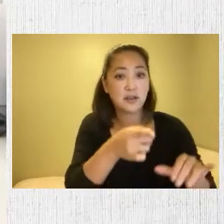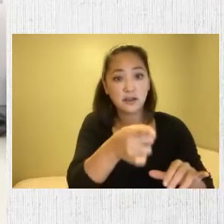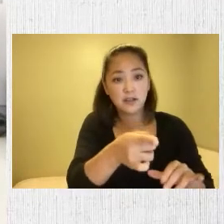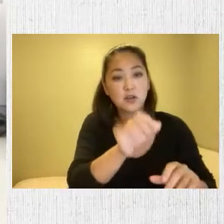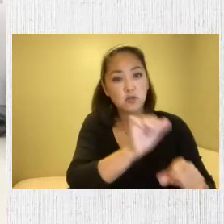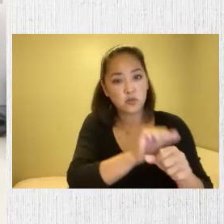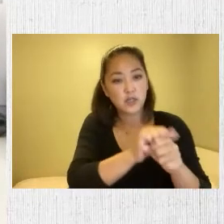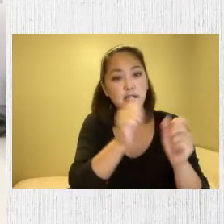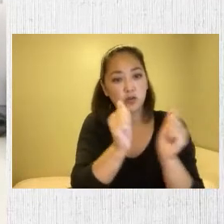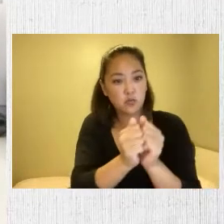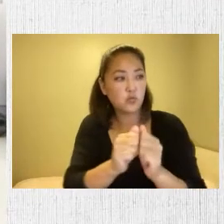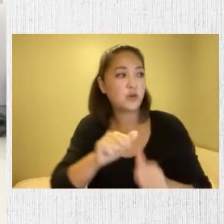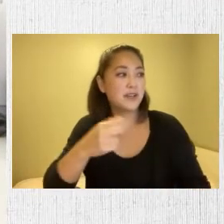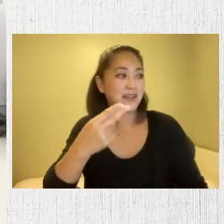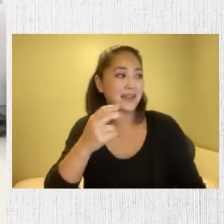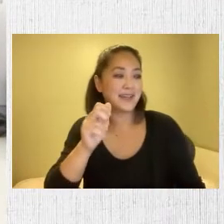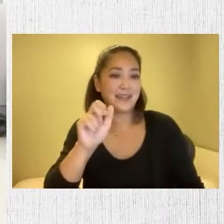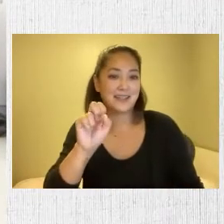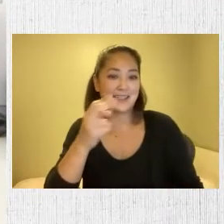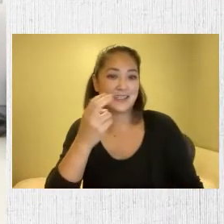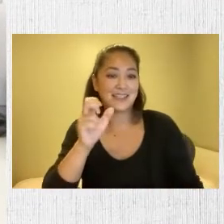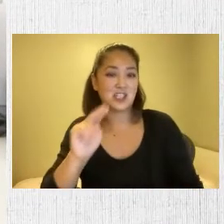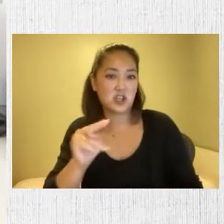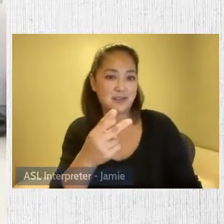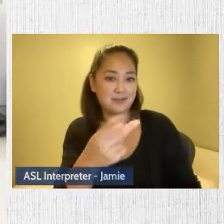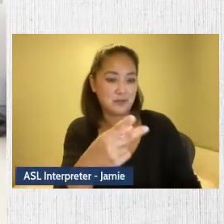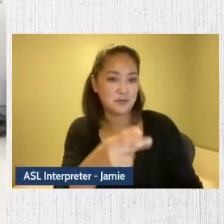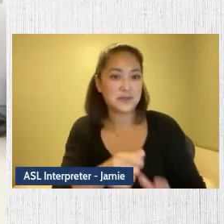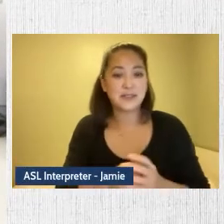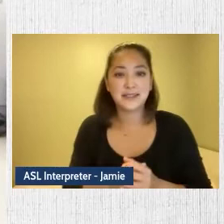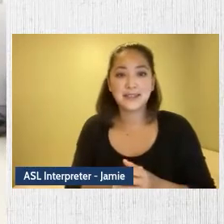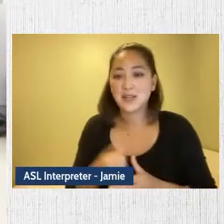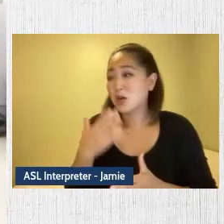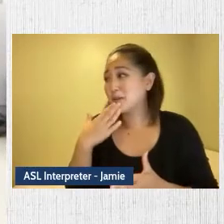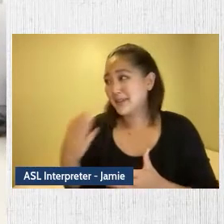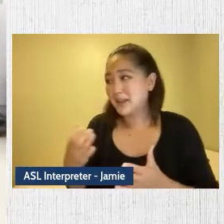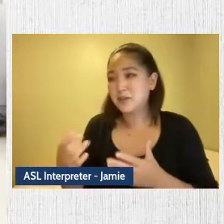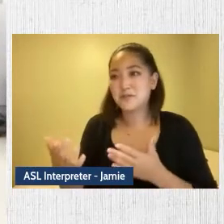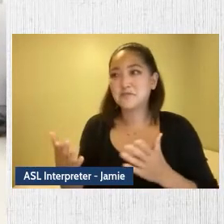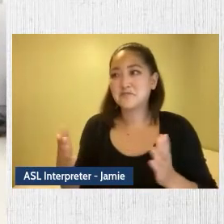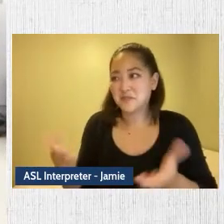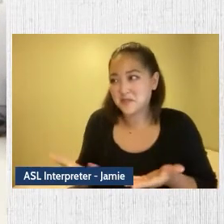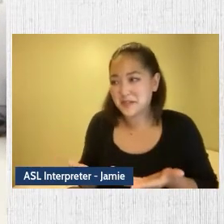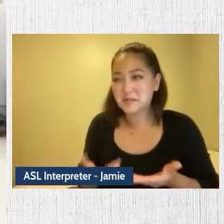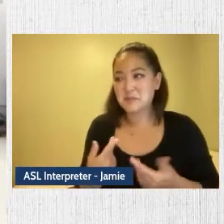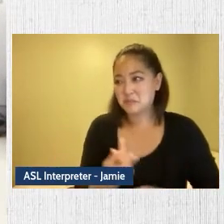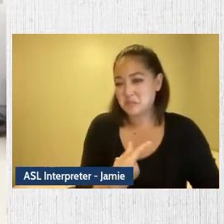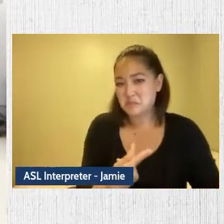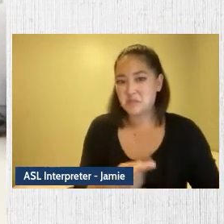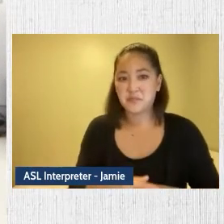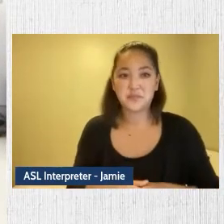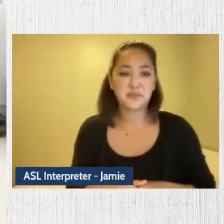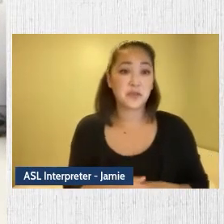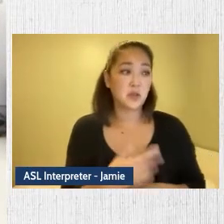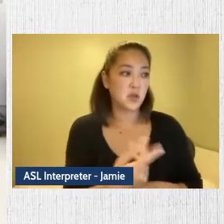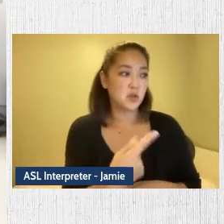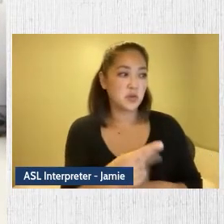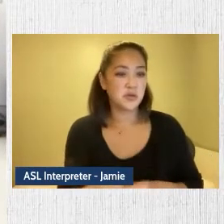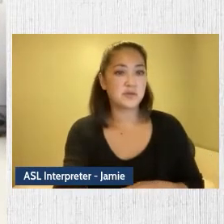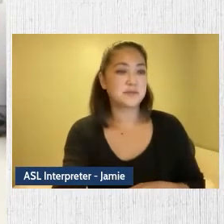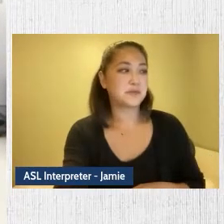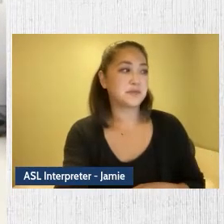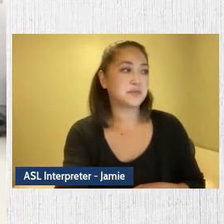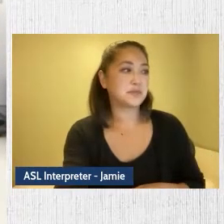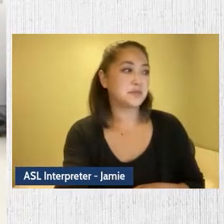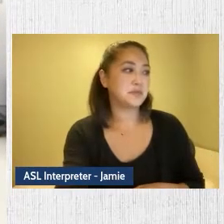Heshan on this research project. So over to you. Sure, thanks for having us here. We're working on a pretty